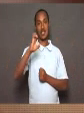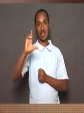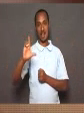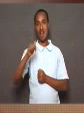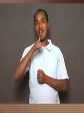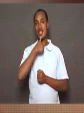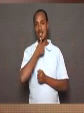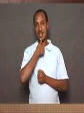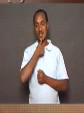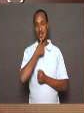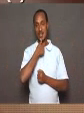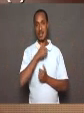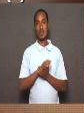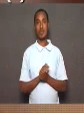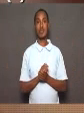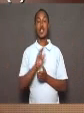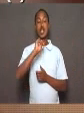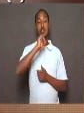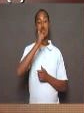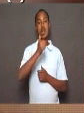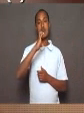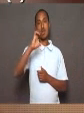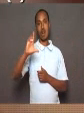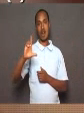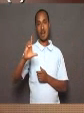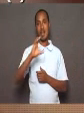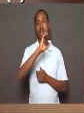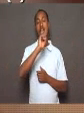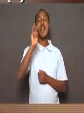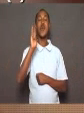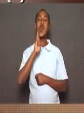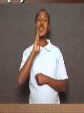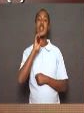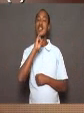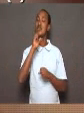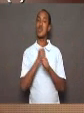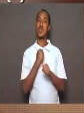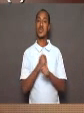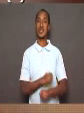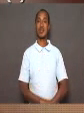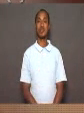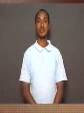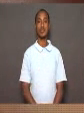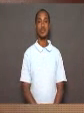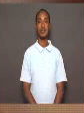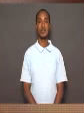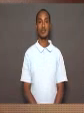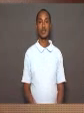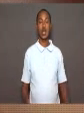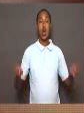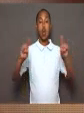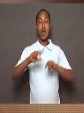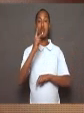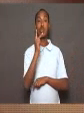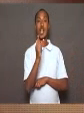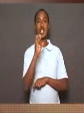hydrochloric acid, sodium chloride and water are produced. When